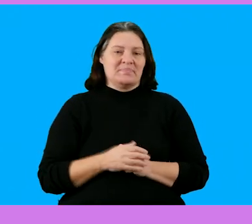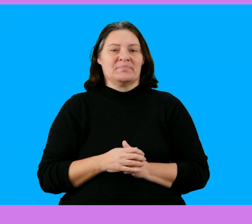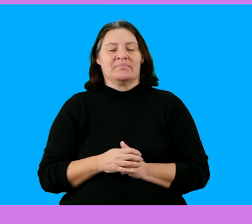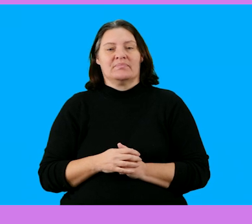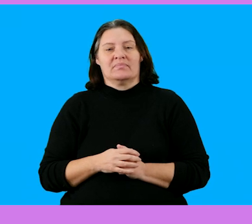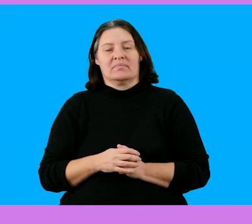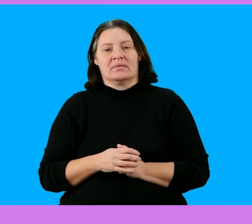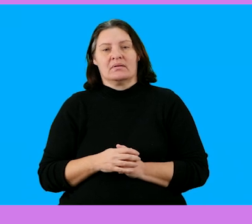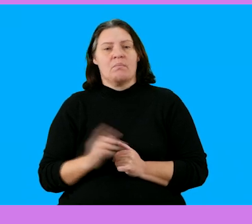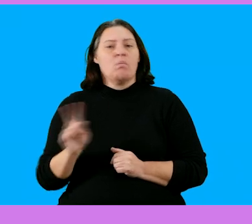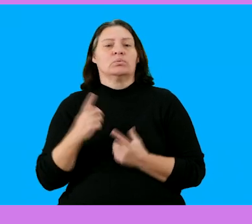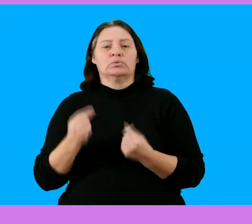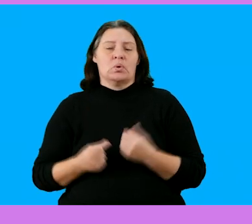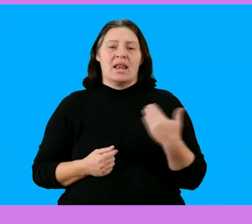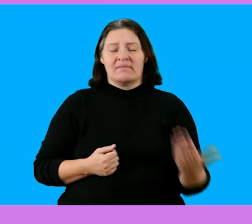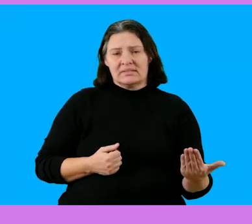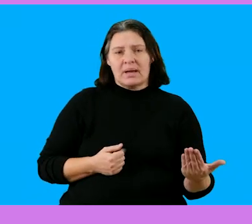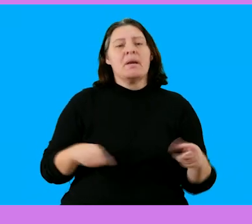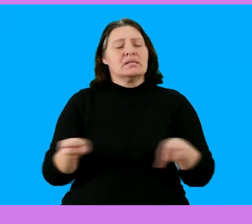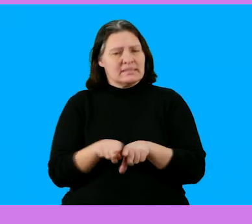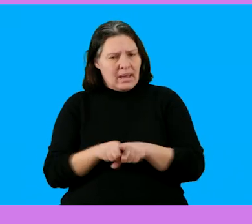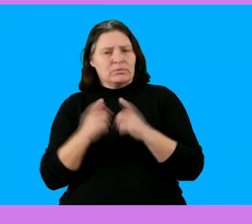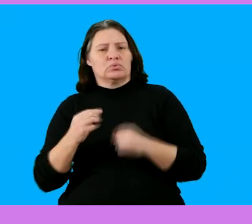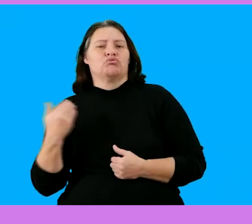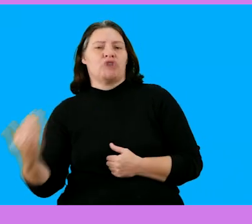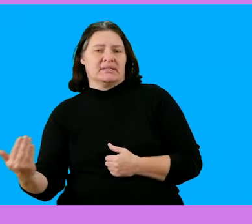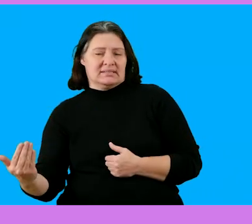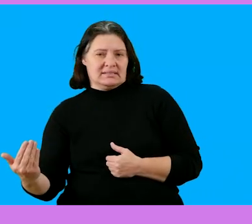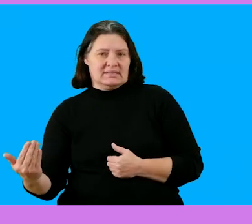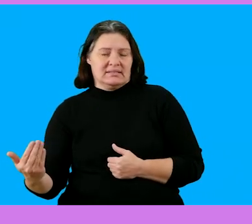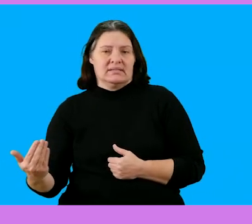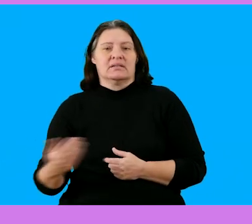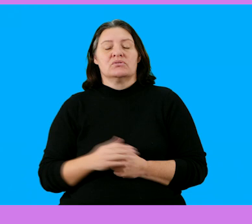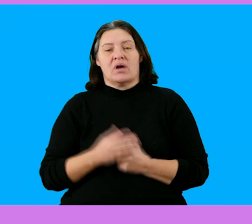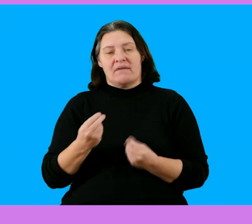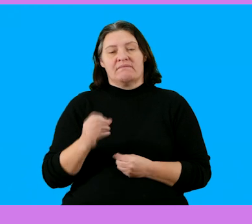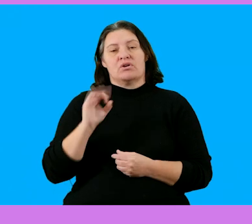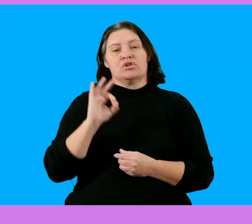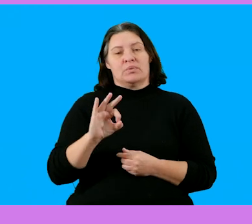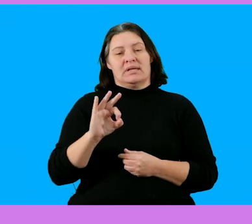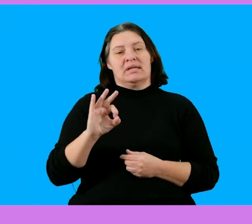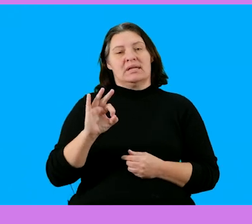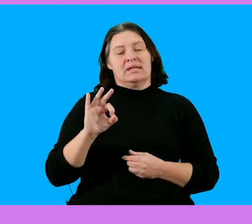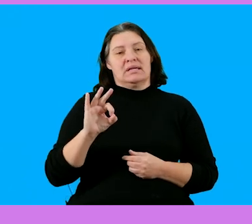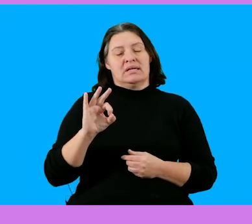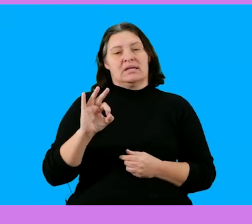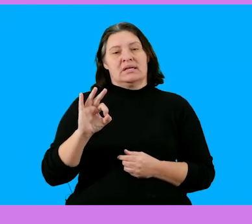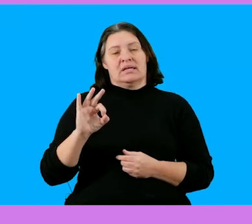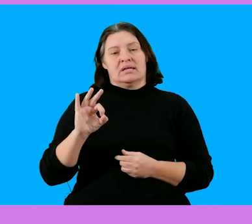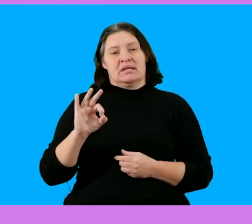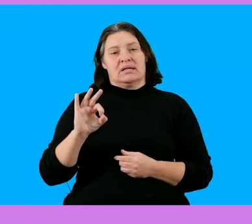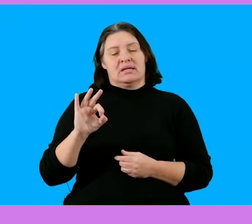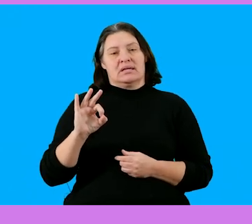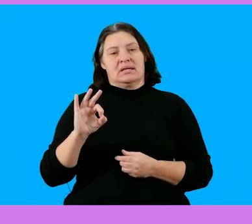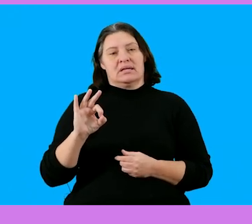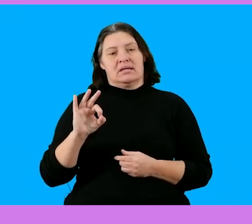agree? Right. So what I do on the left-hand side, I will also do on the right-hand side. So here I have 3 million